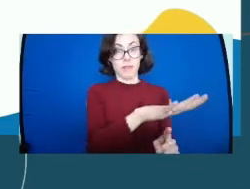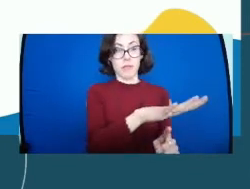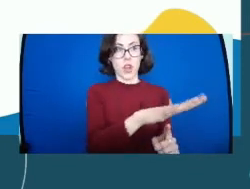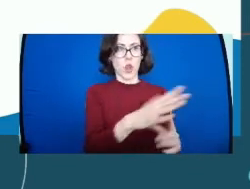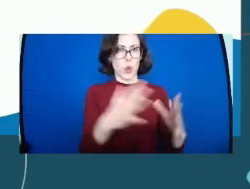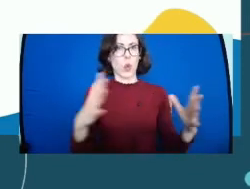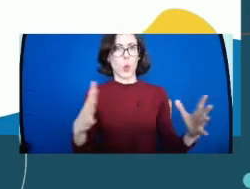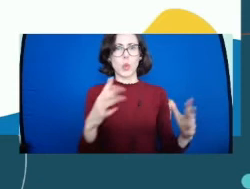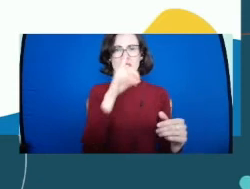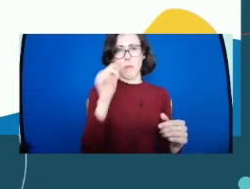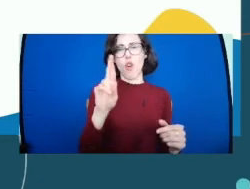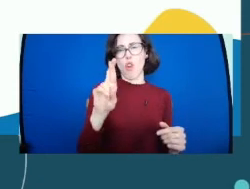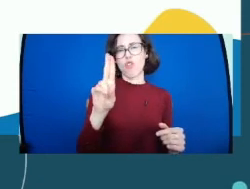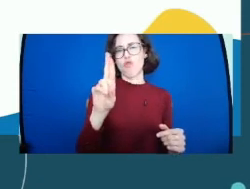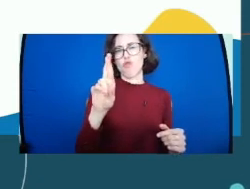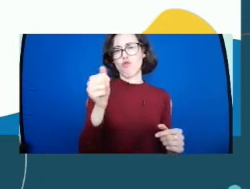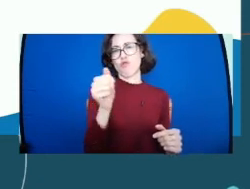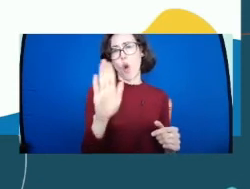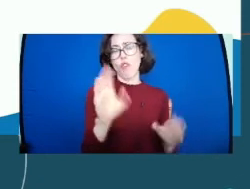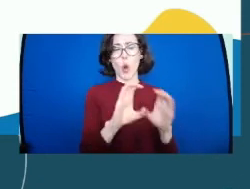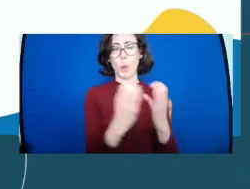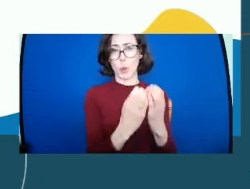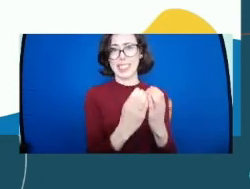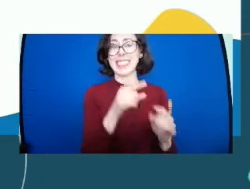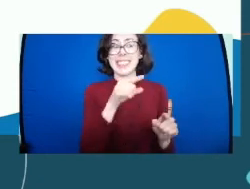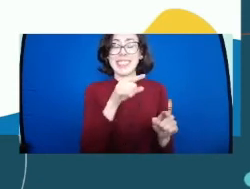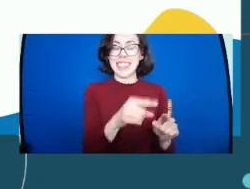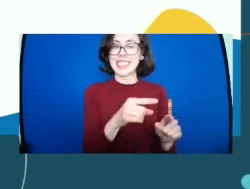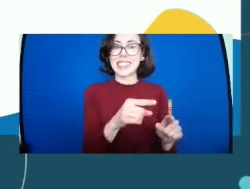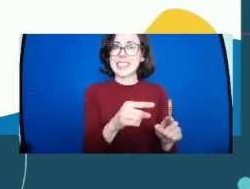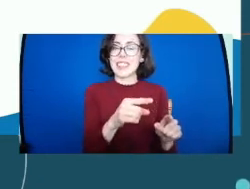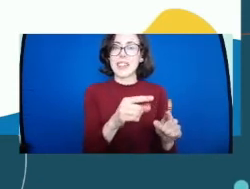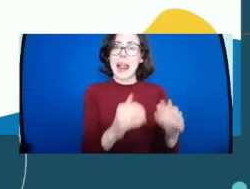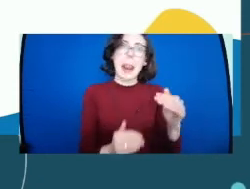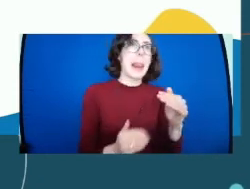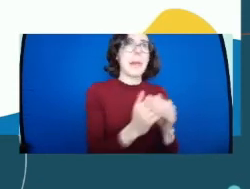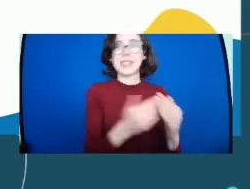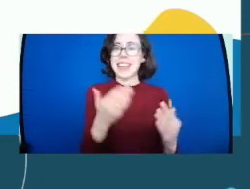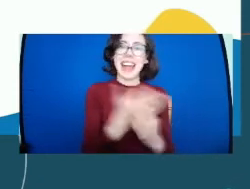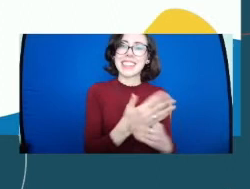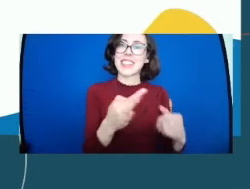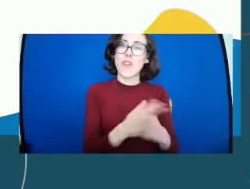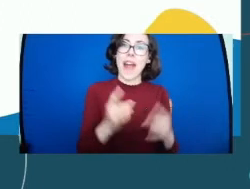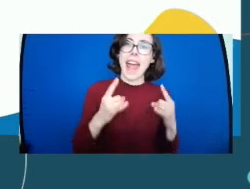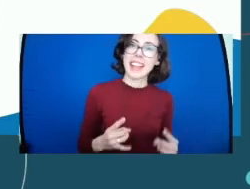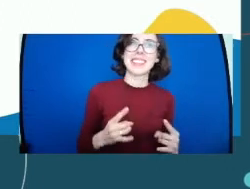rural communities. And those communities very rarely have any access to health and fitness